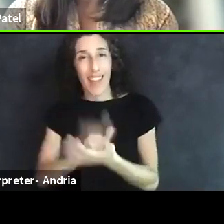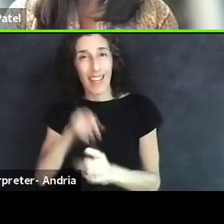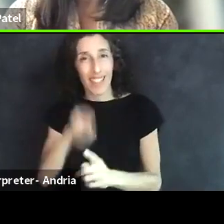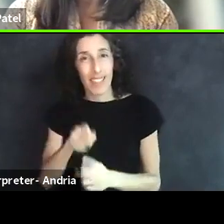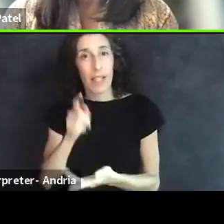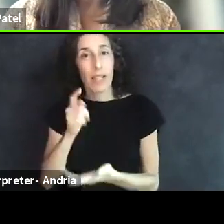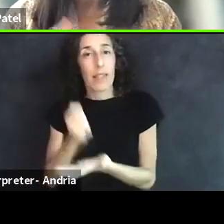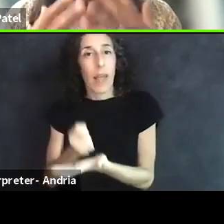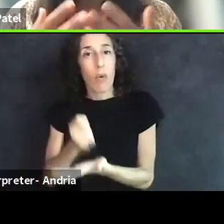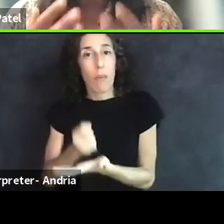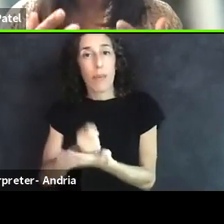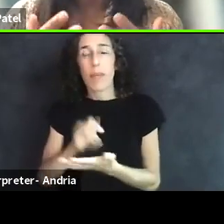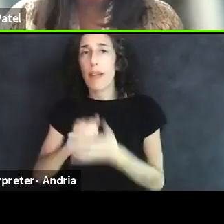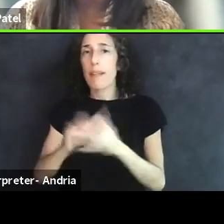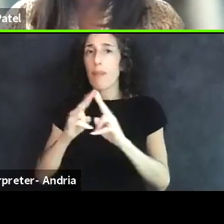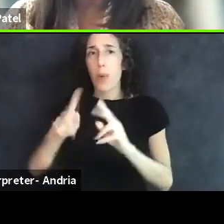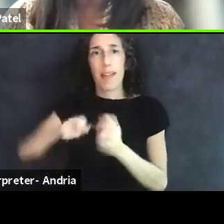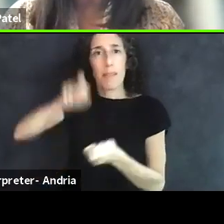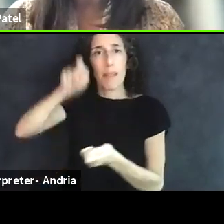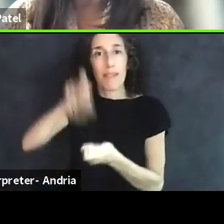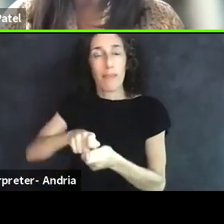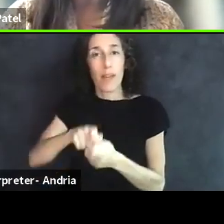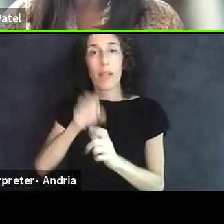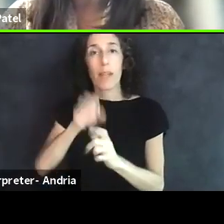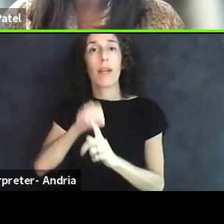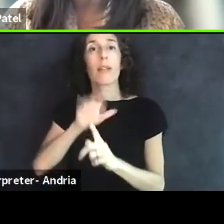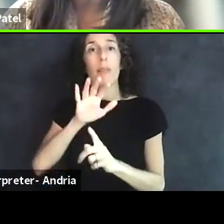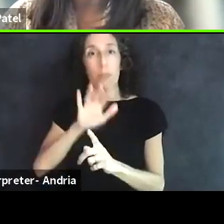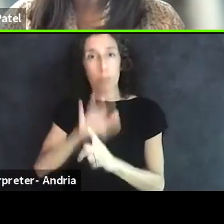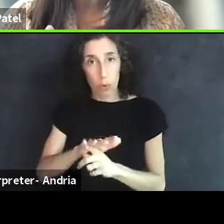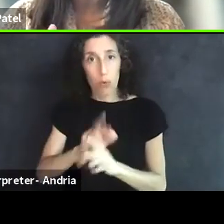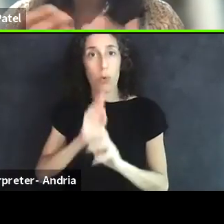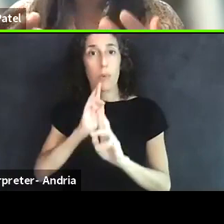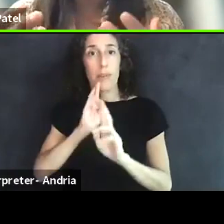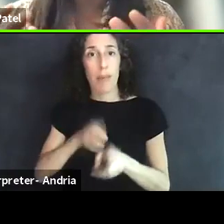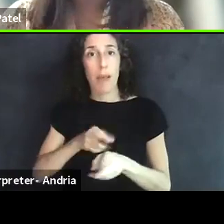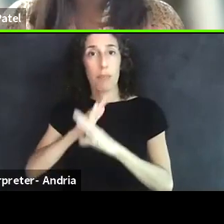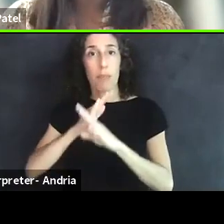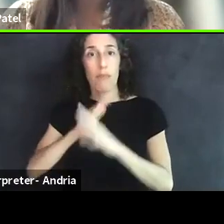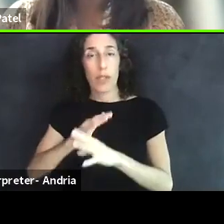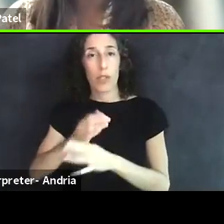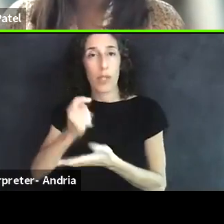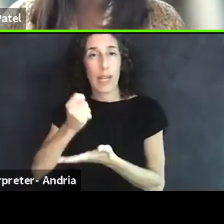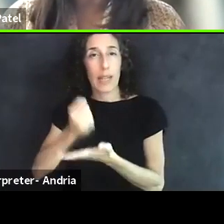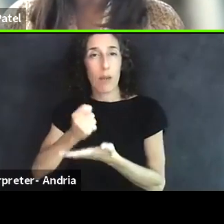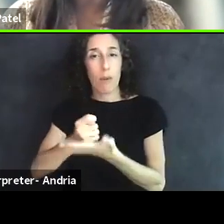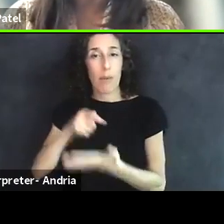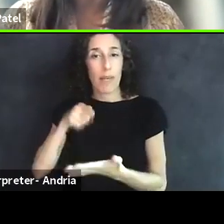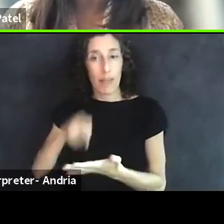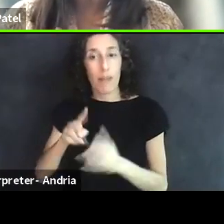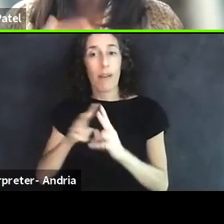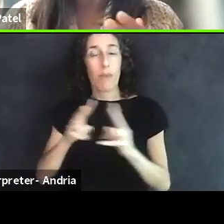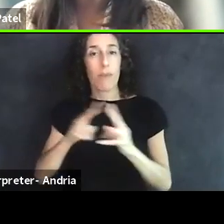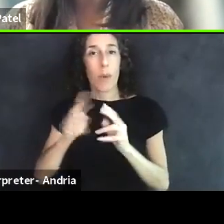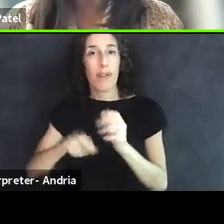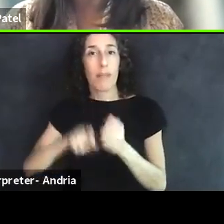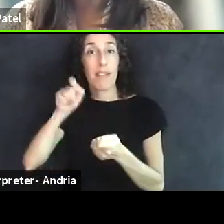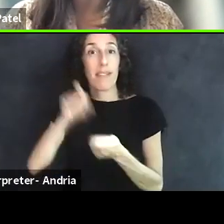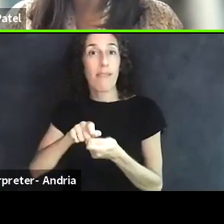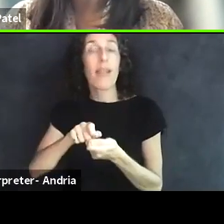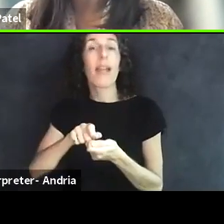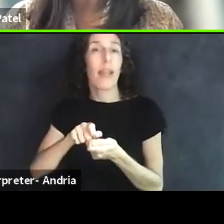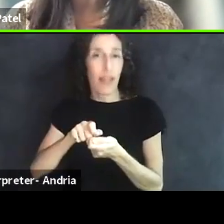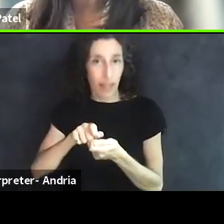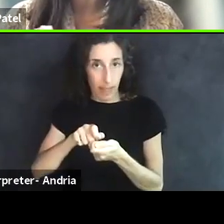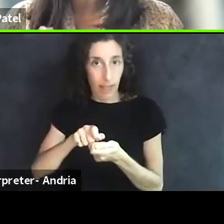exposure and response prevention, when you're getting it. And a lot of what we've learned from doing some of our consultations